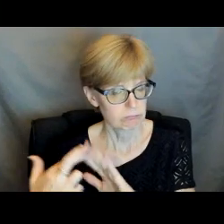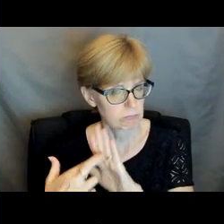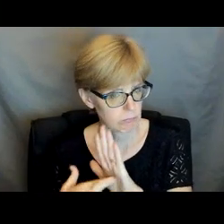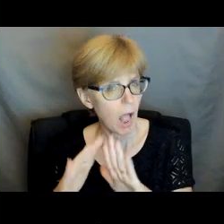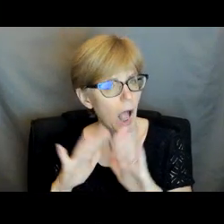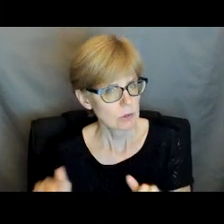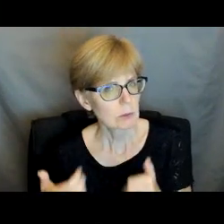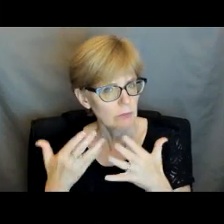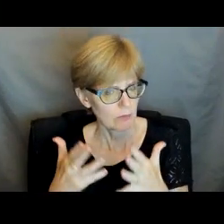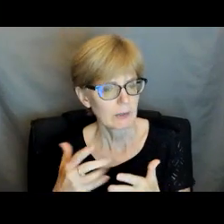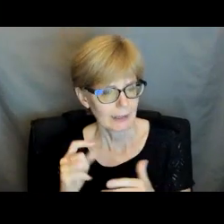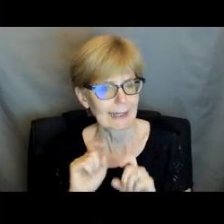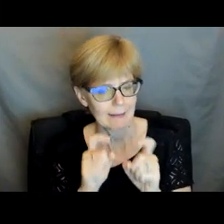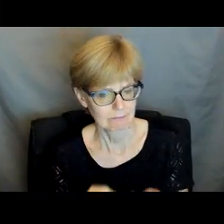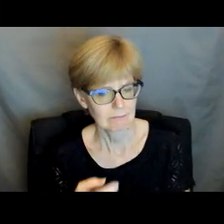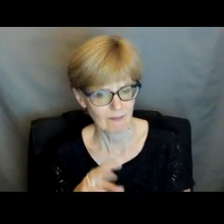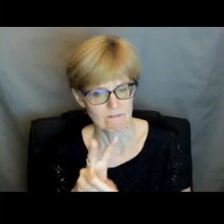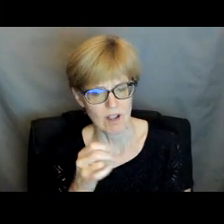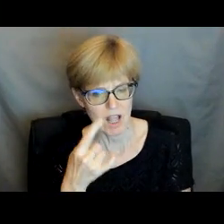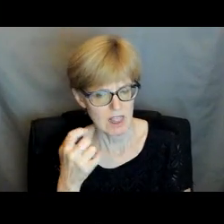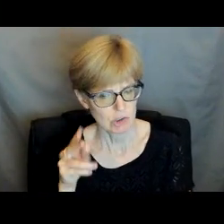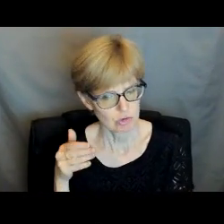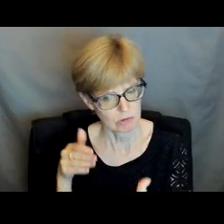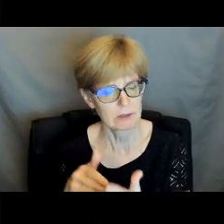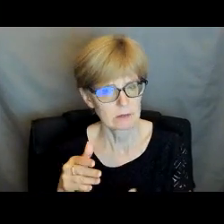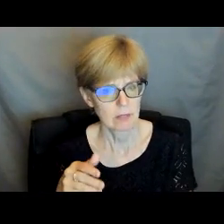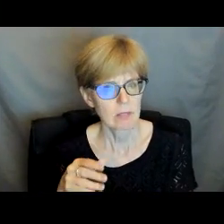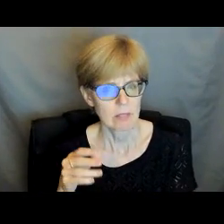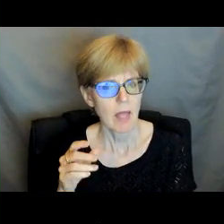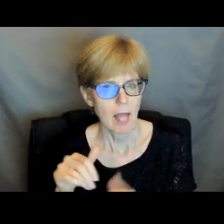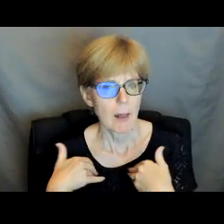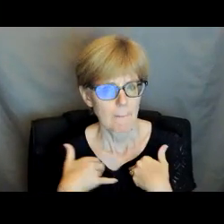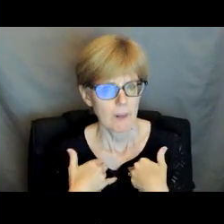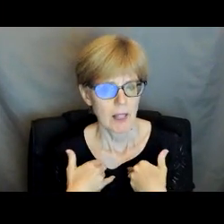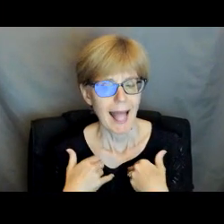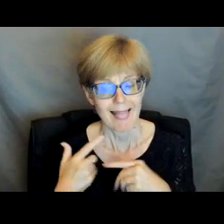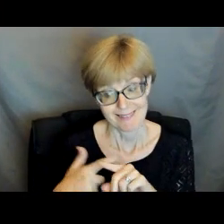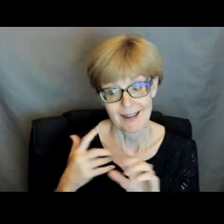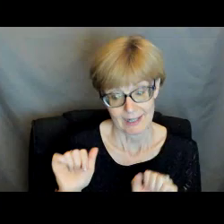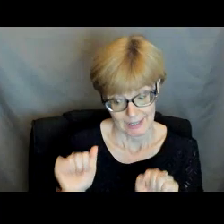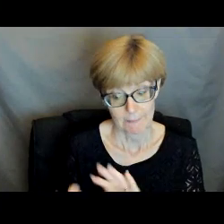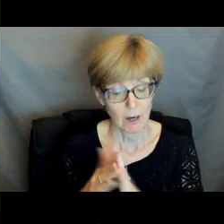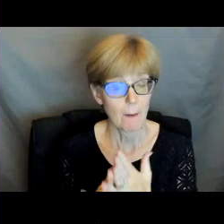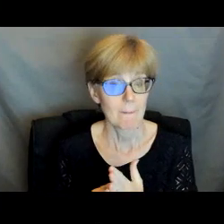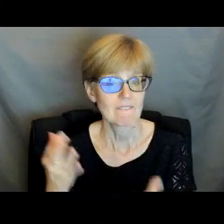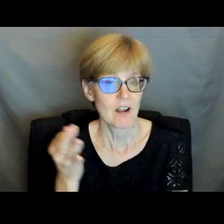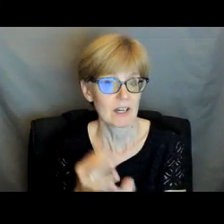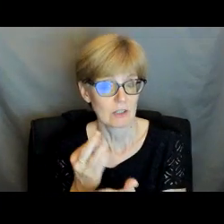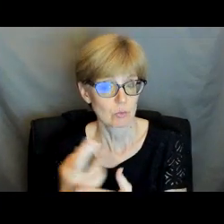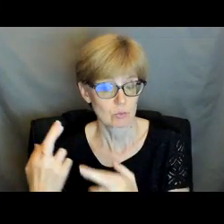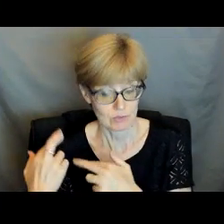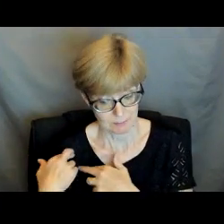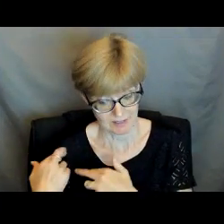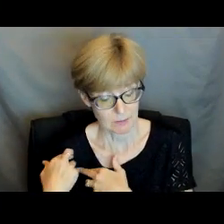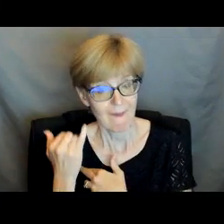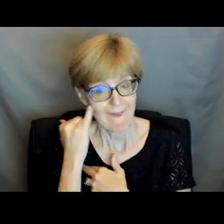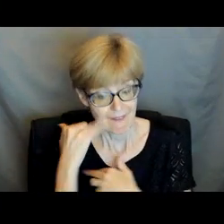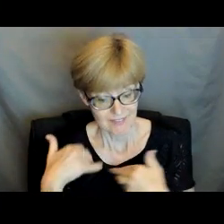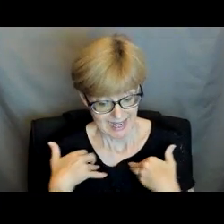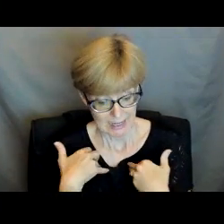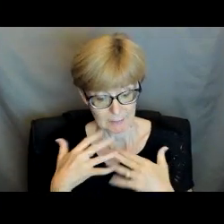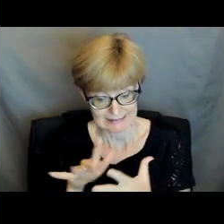the right to issue those violations. And a tenant can be held financially responsible if that animal causes damage to the housing